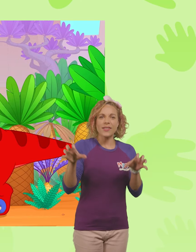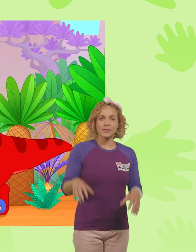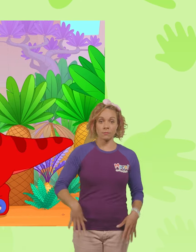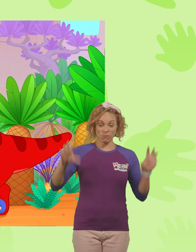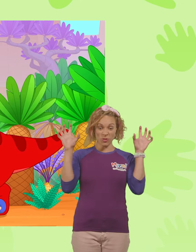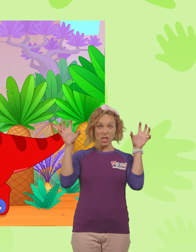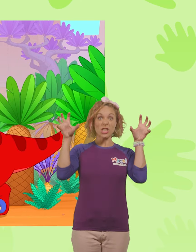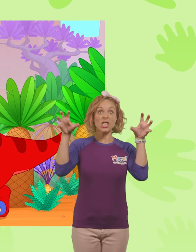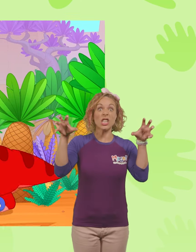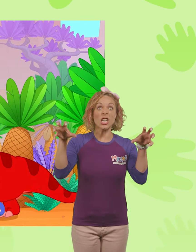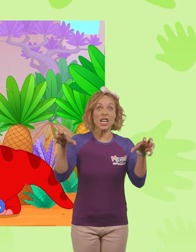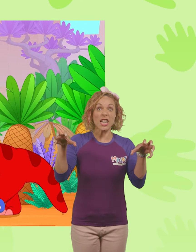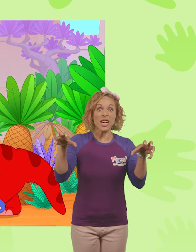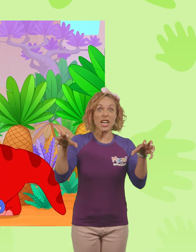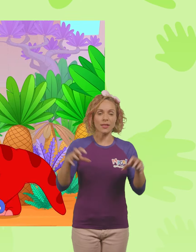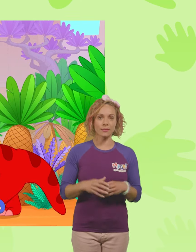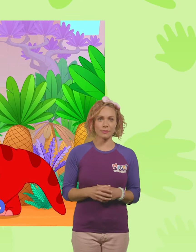Wow!